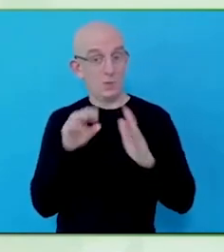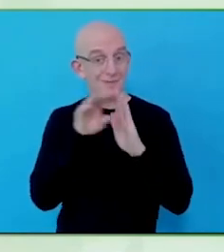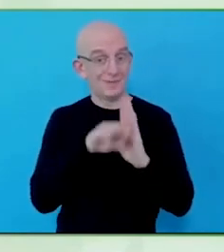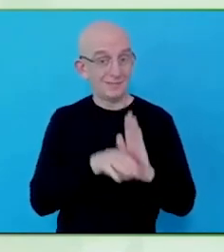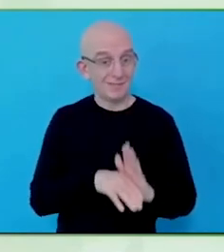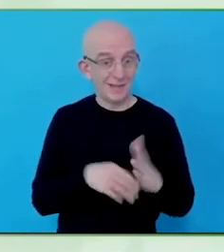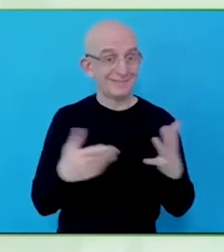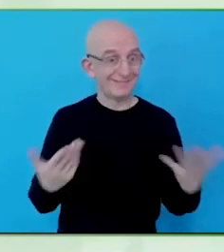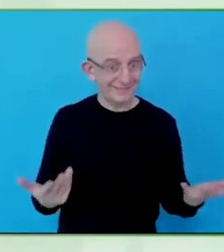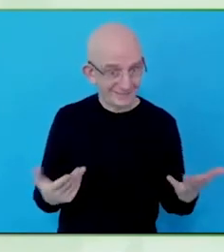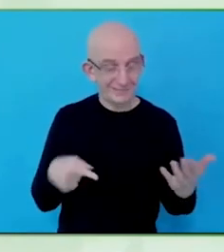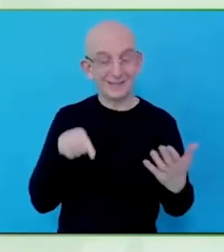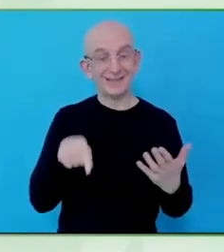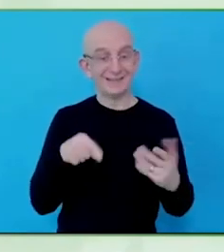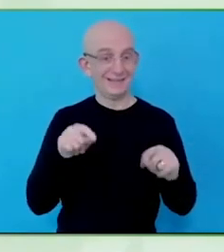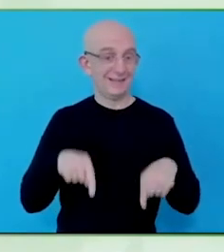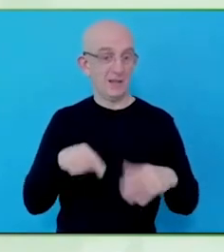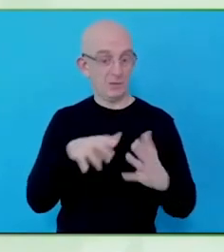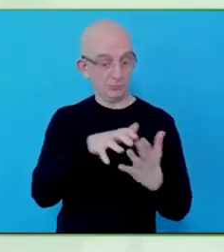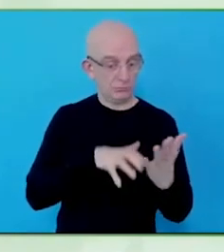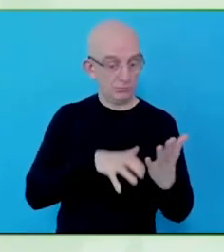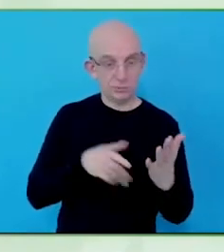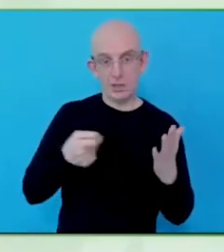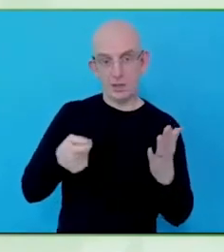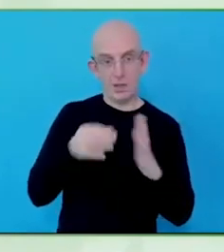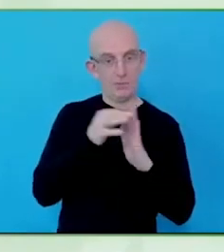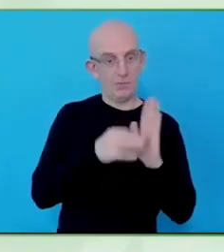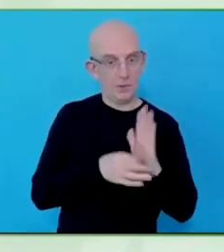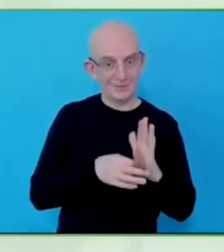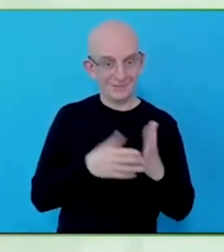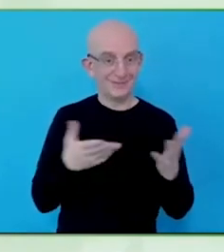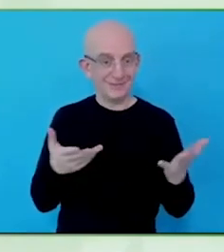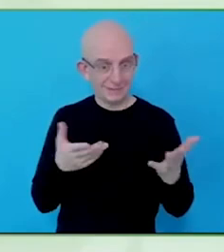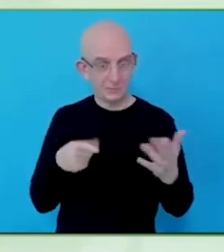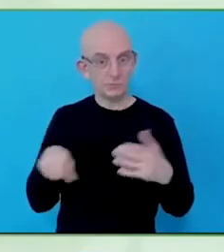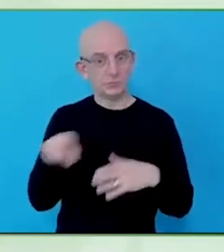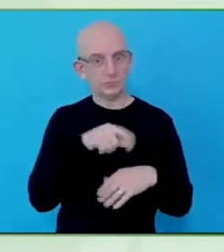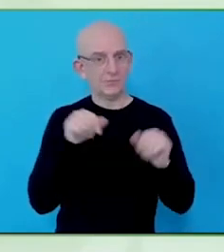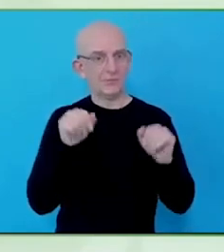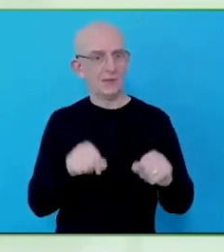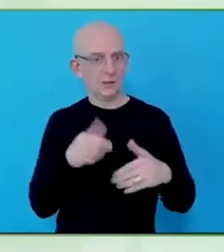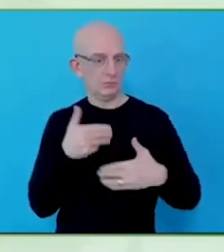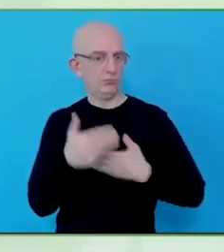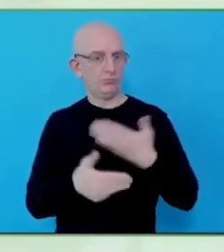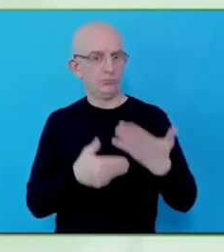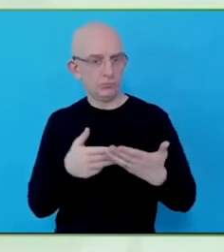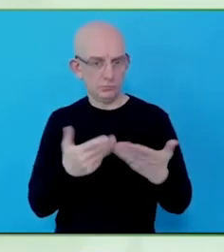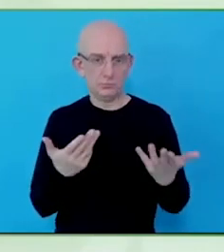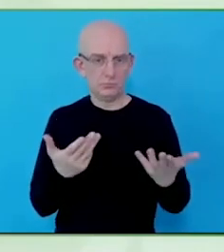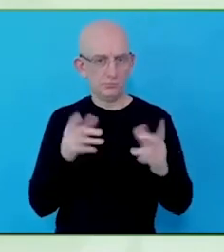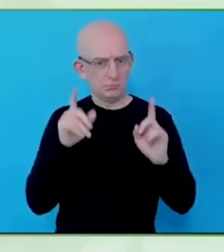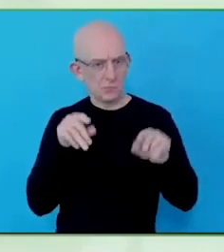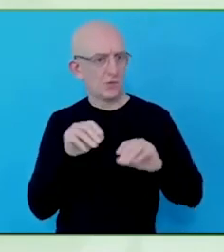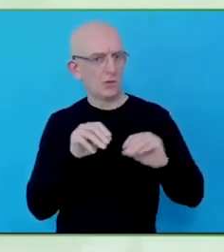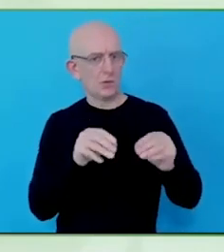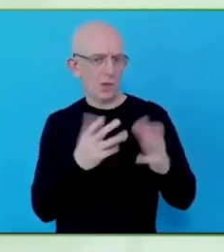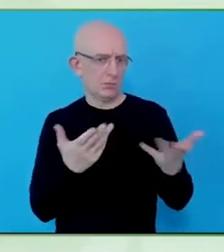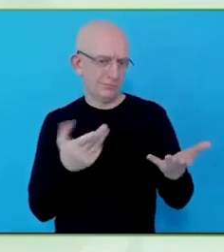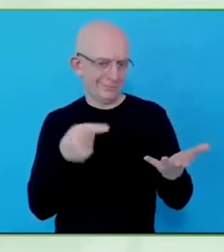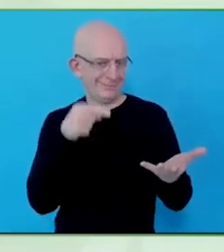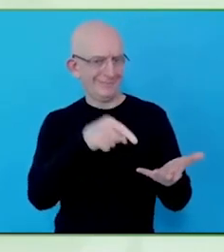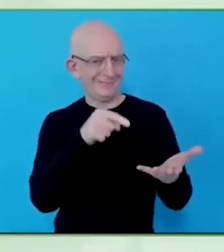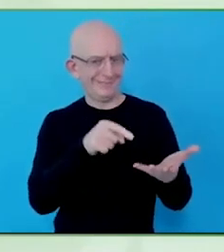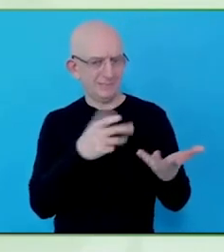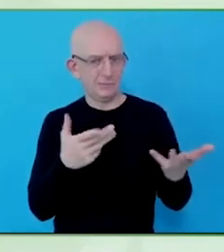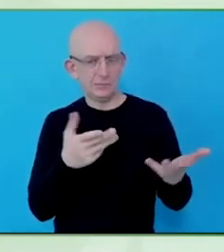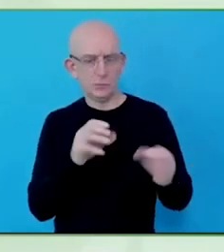to have the standards in place by 2025. That means we have a very clear path of being compliant with the regulation. If that